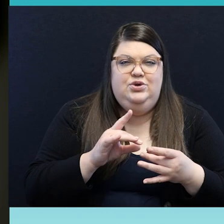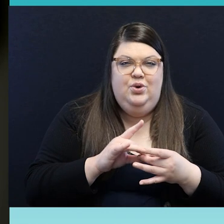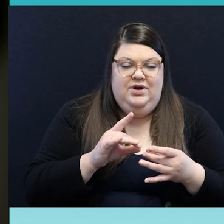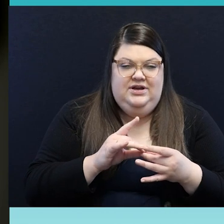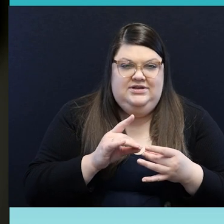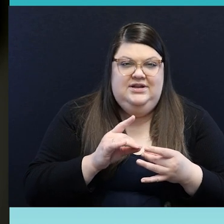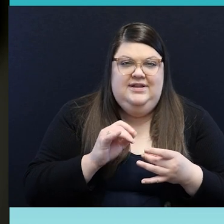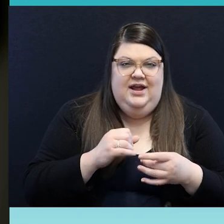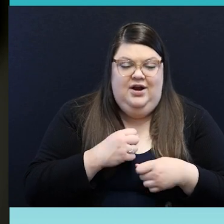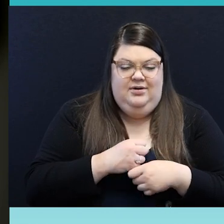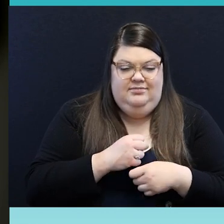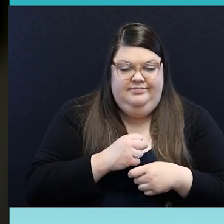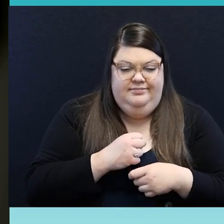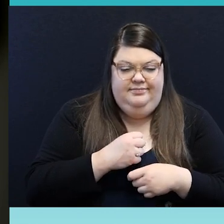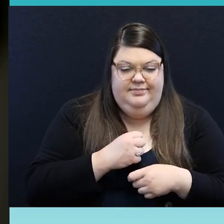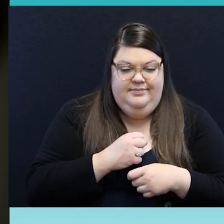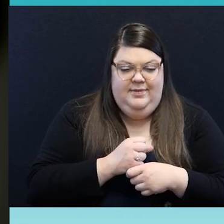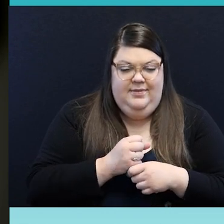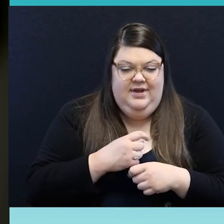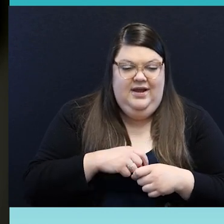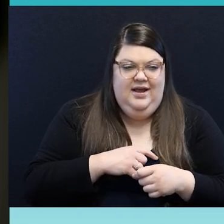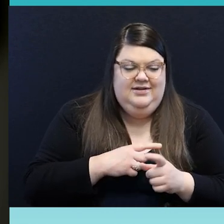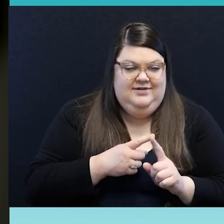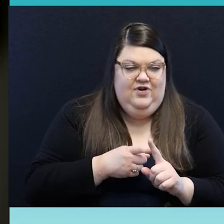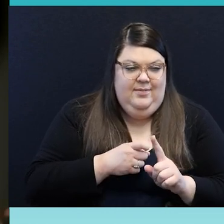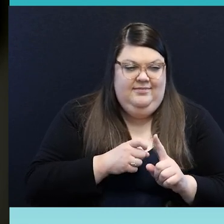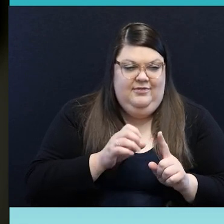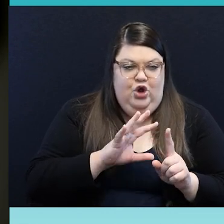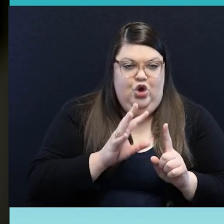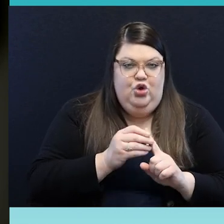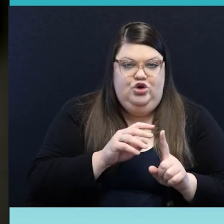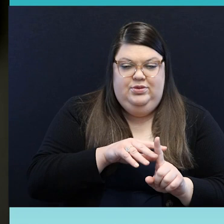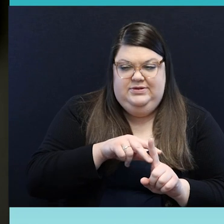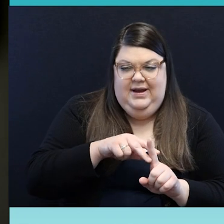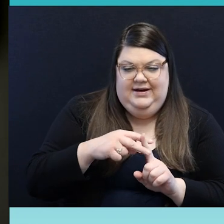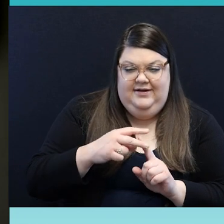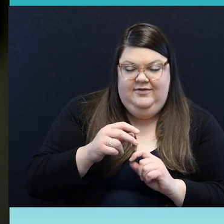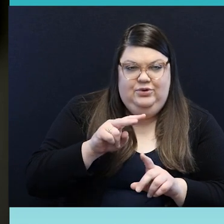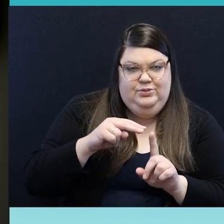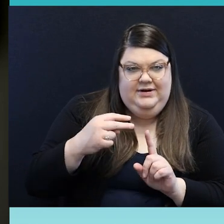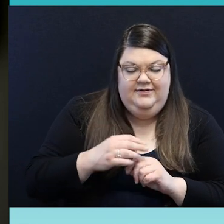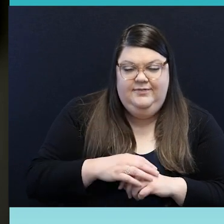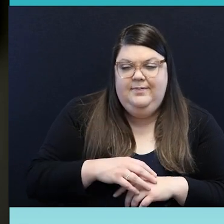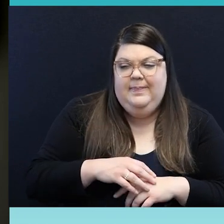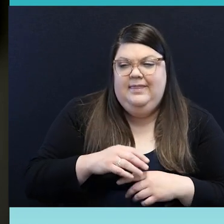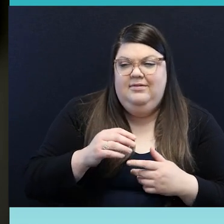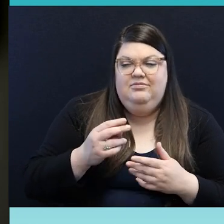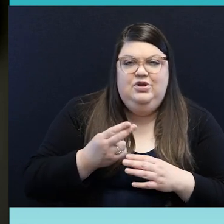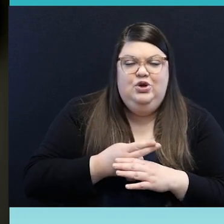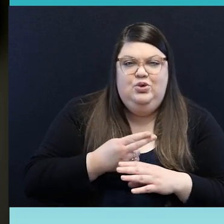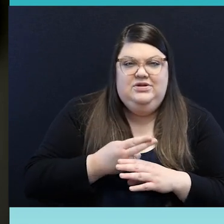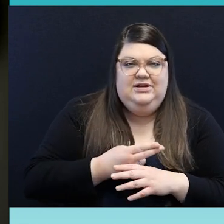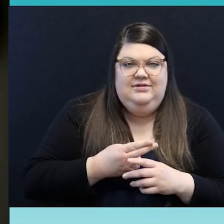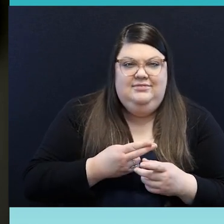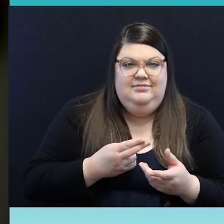that are making, you know, kind of from a cultural perspective, you know, that you can pull from